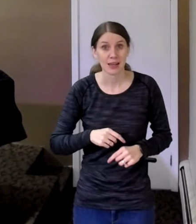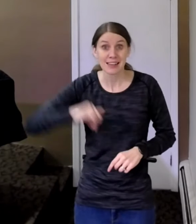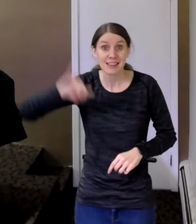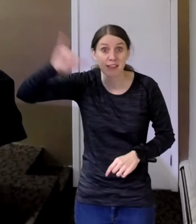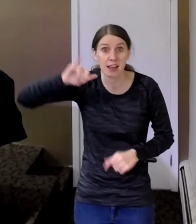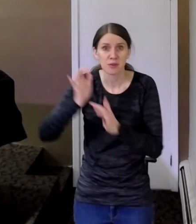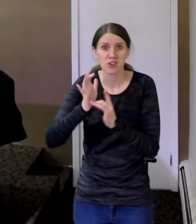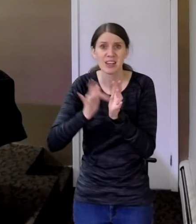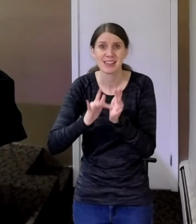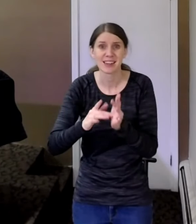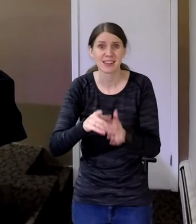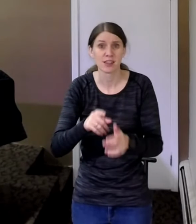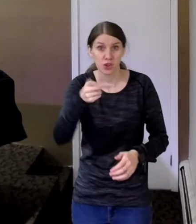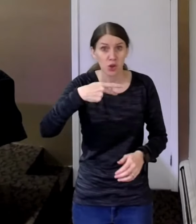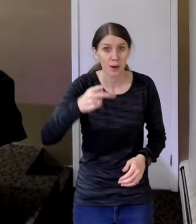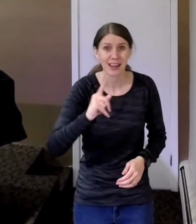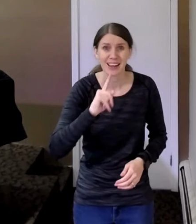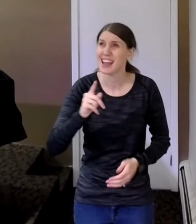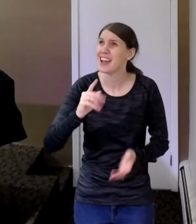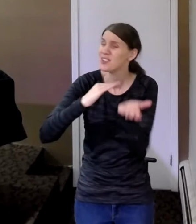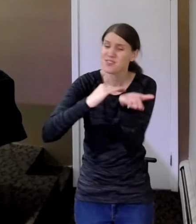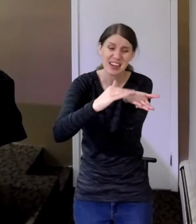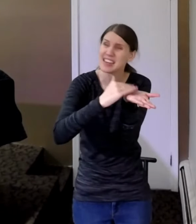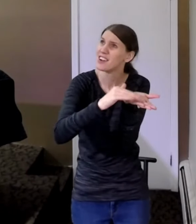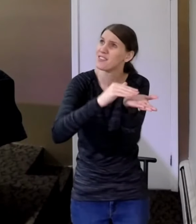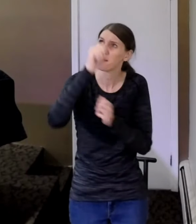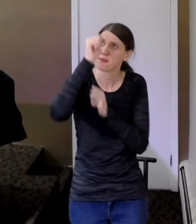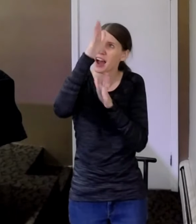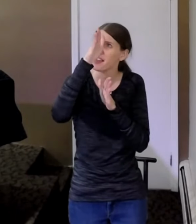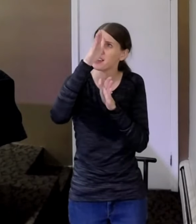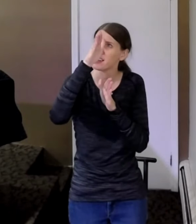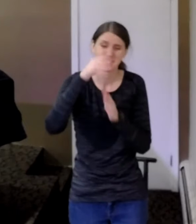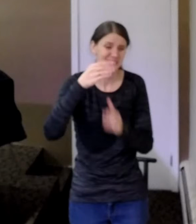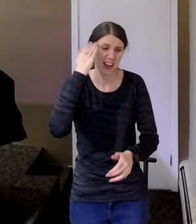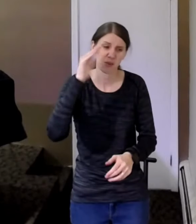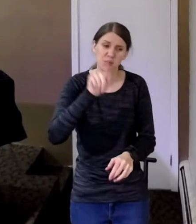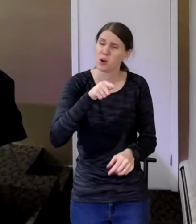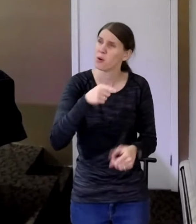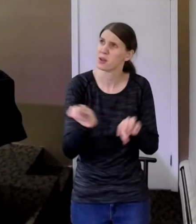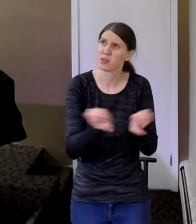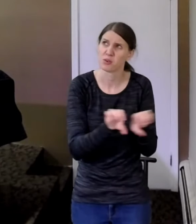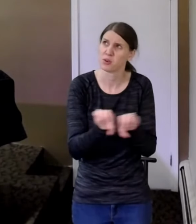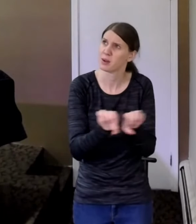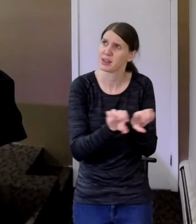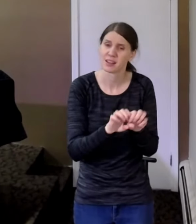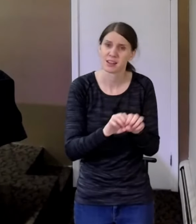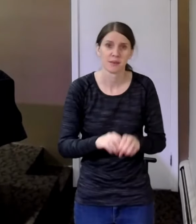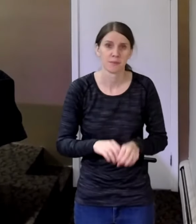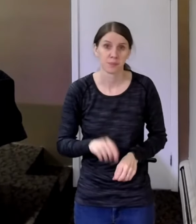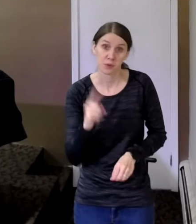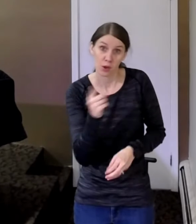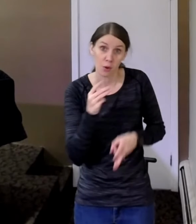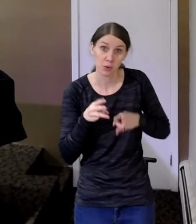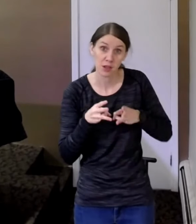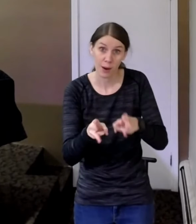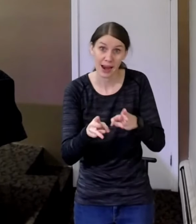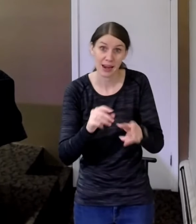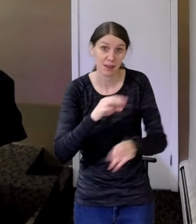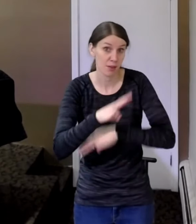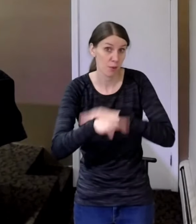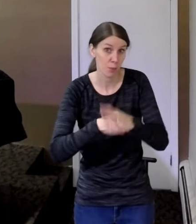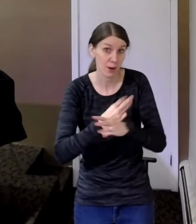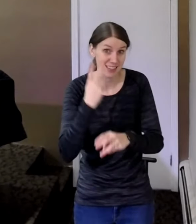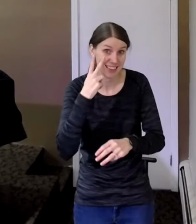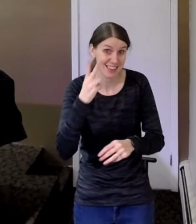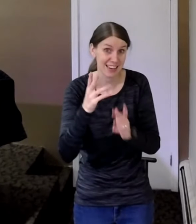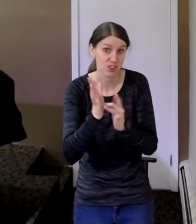say, "Forgive them, Father, for they know not what they do." That's the only way they're going to see it in this world, because